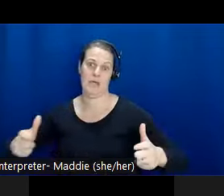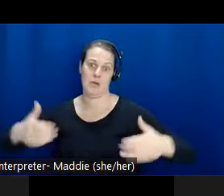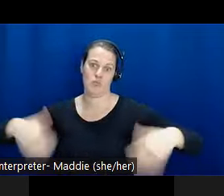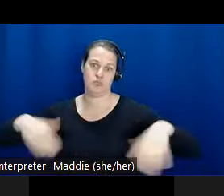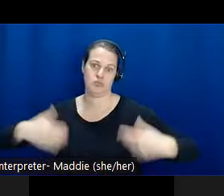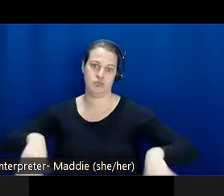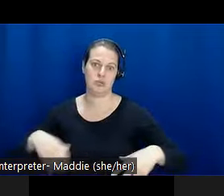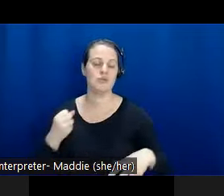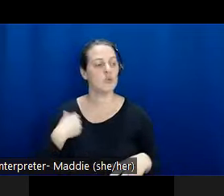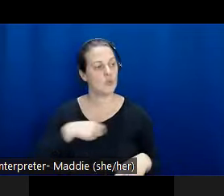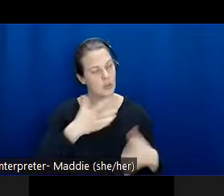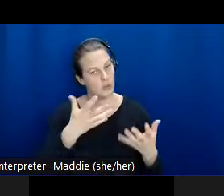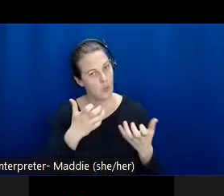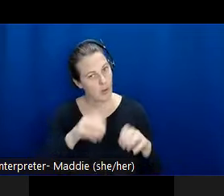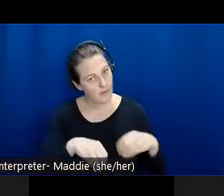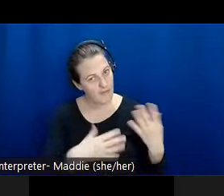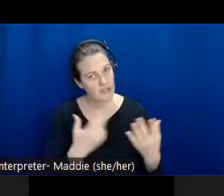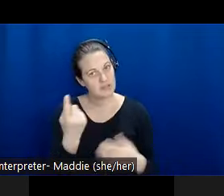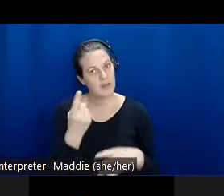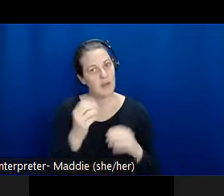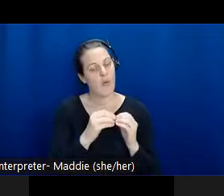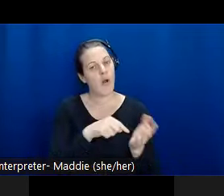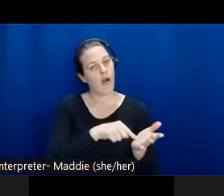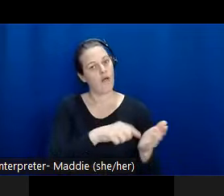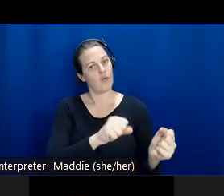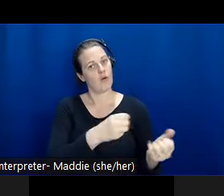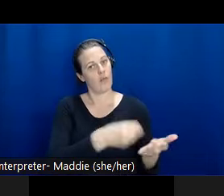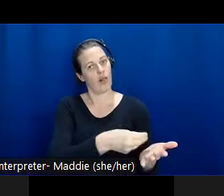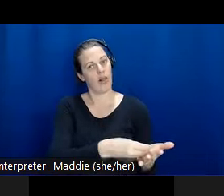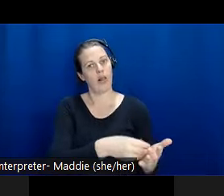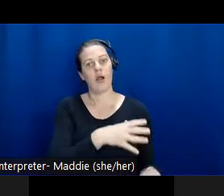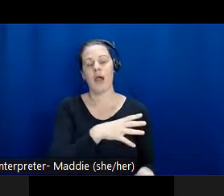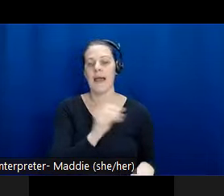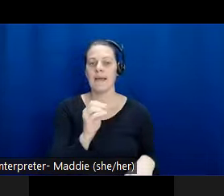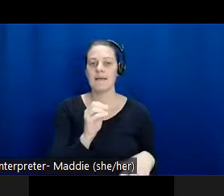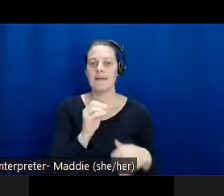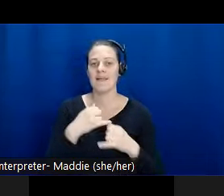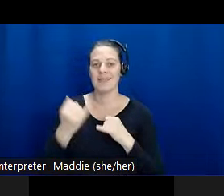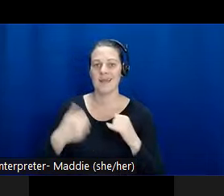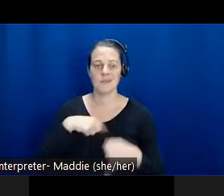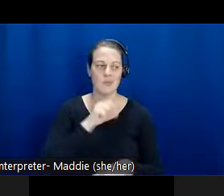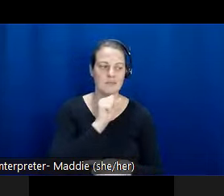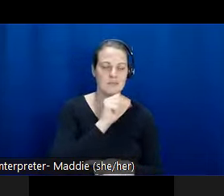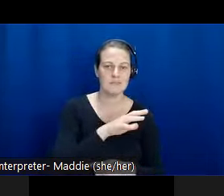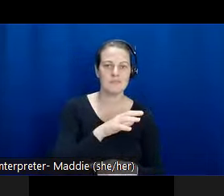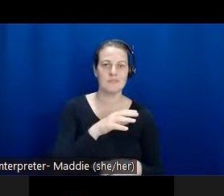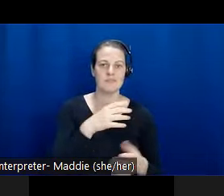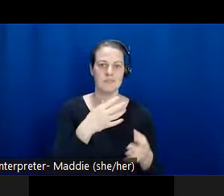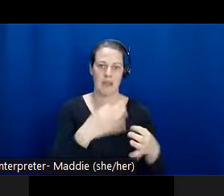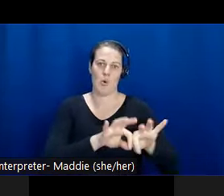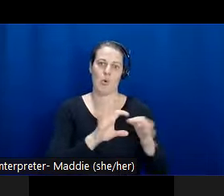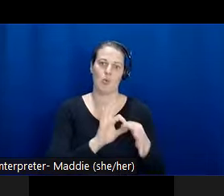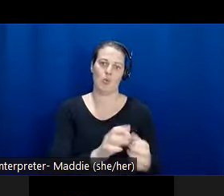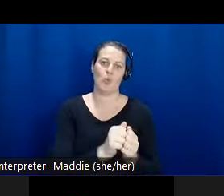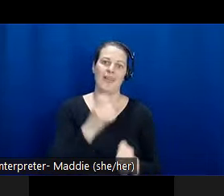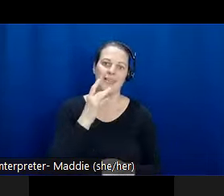wanted. And so we wanted something that was a little bit more portable. And lastly, we discussed the importance of light. And so because she had a little bit of